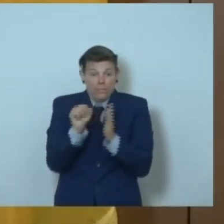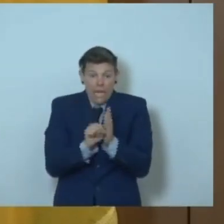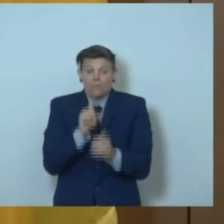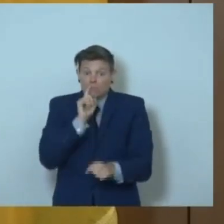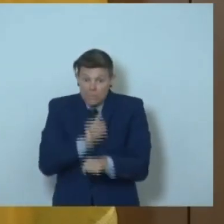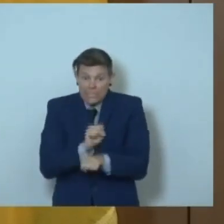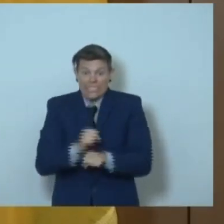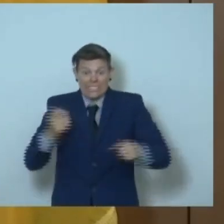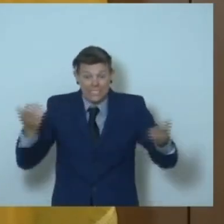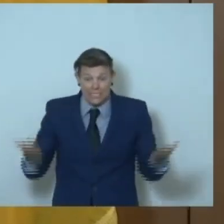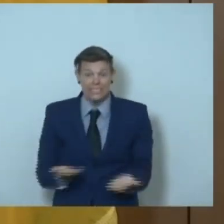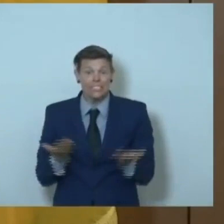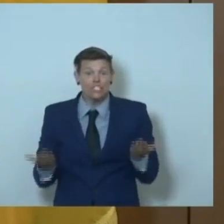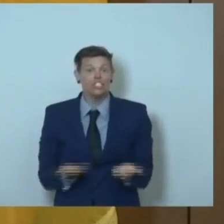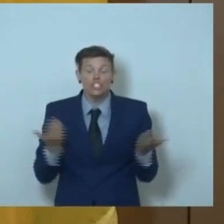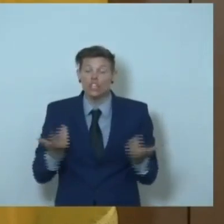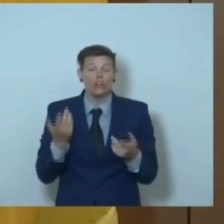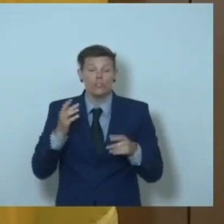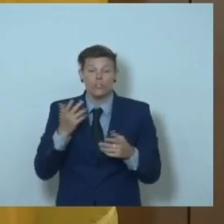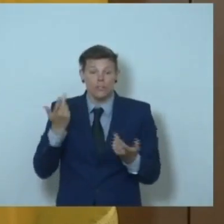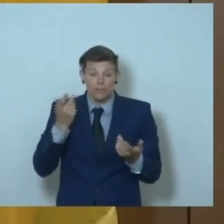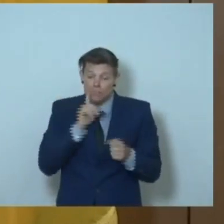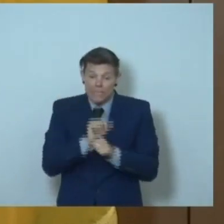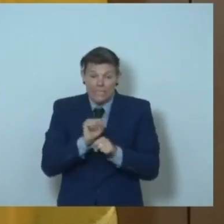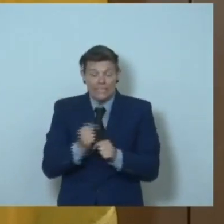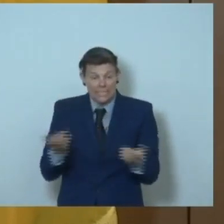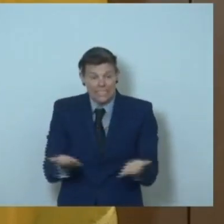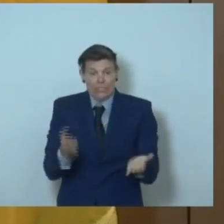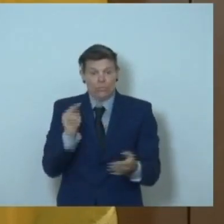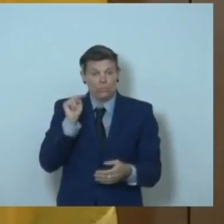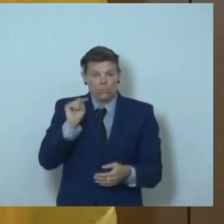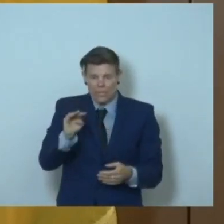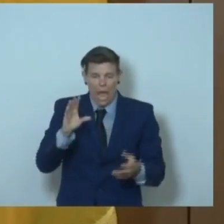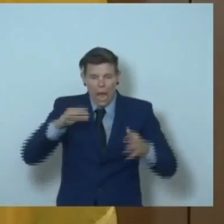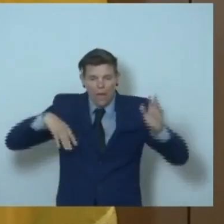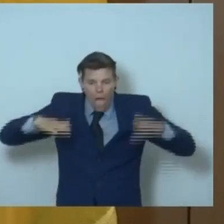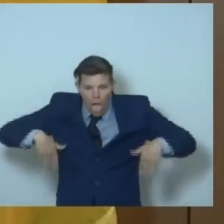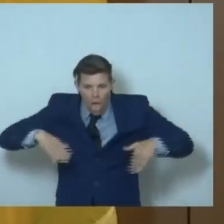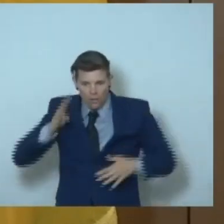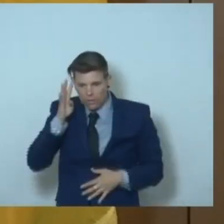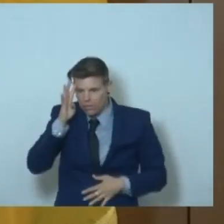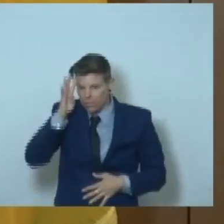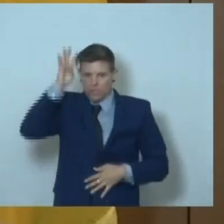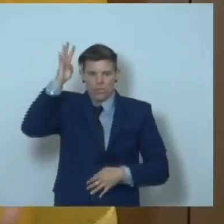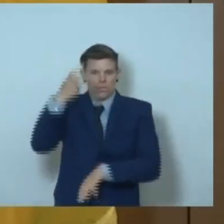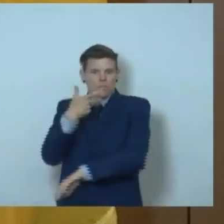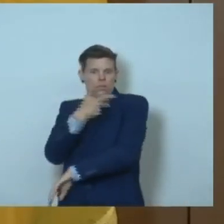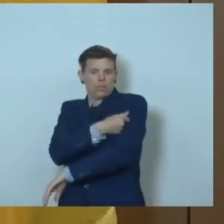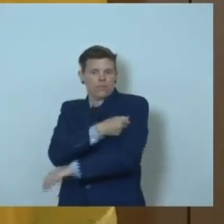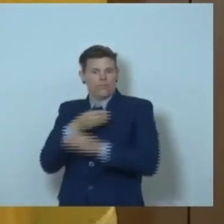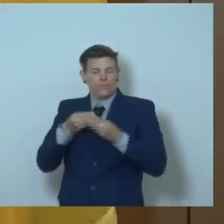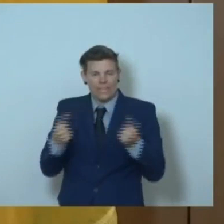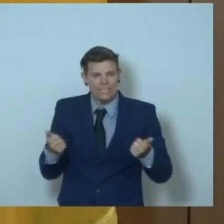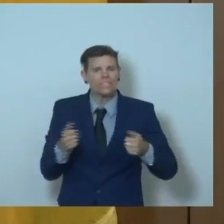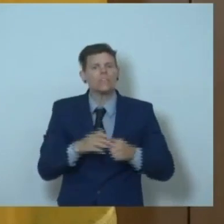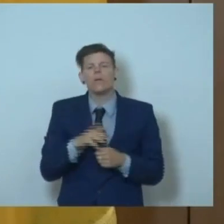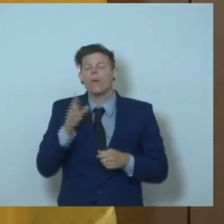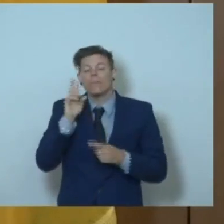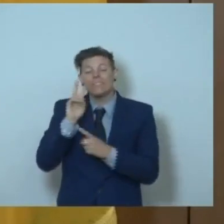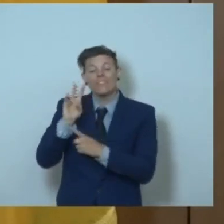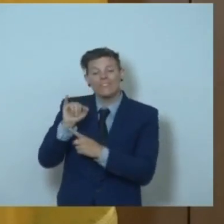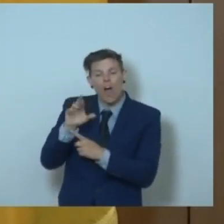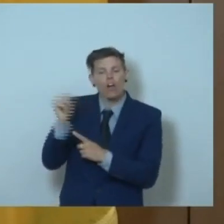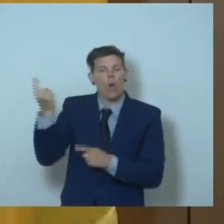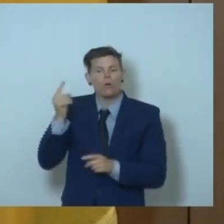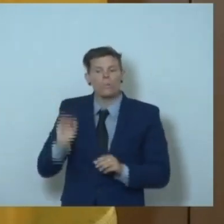is in the country, and it is, and there's no vaccine, this virus is moving, and people are traveling. And so the